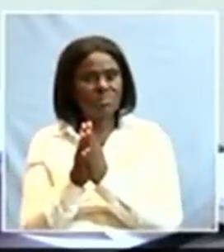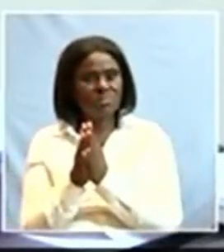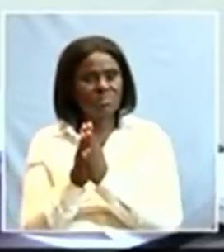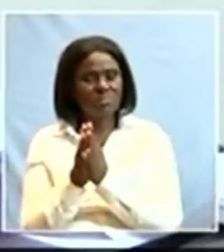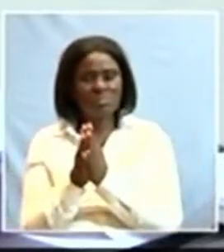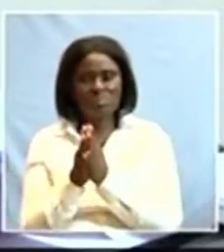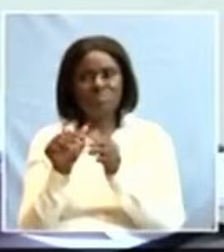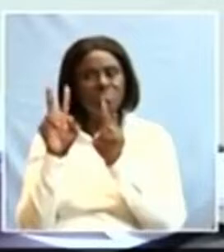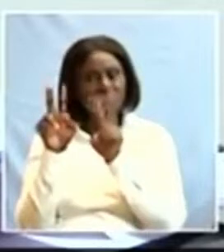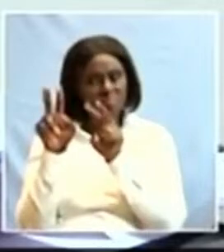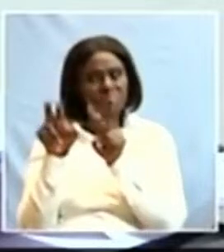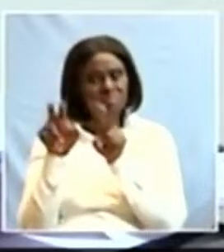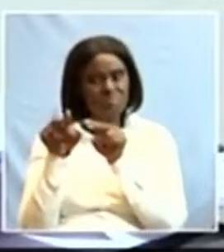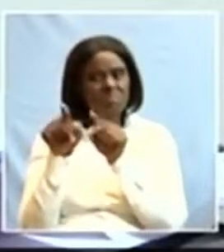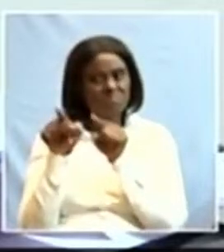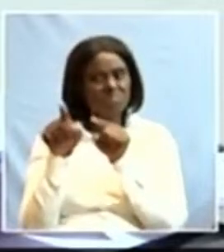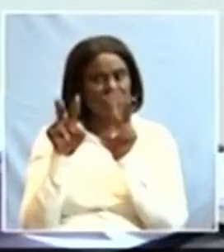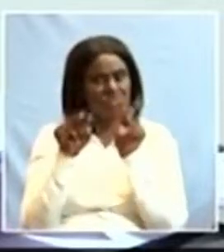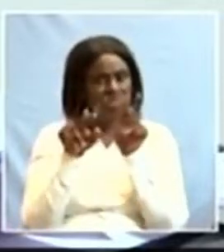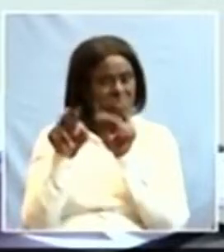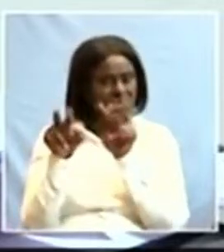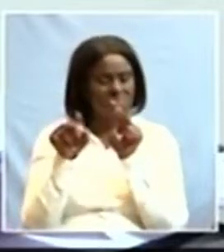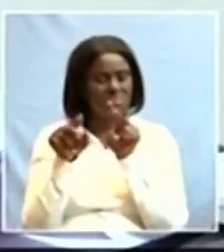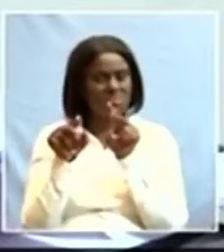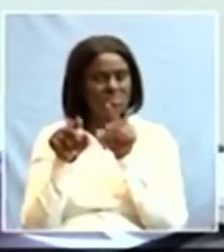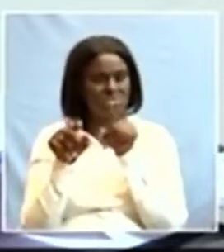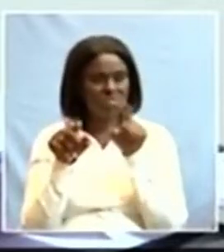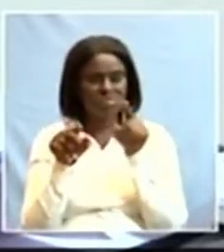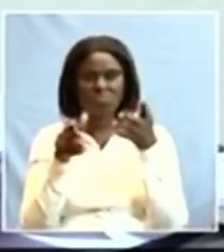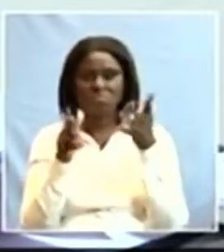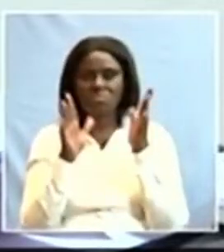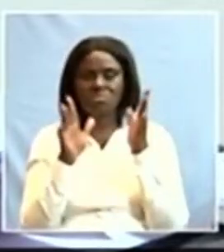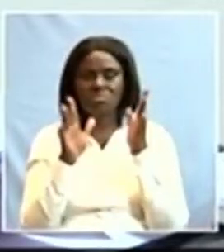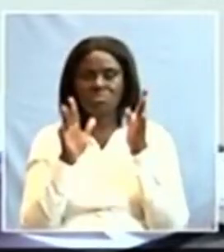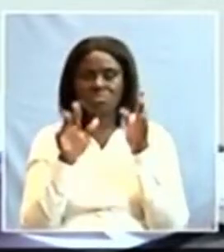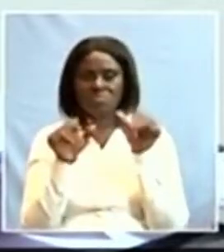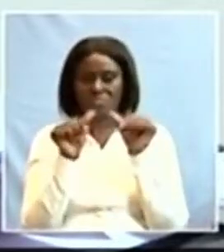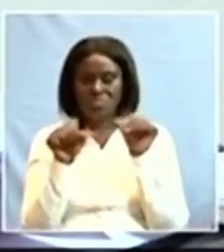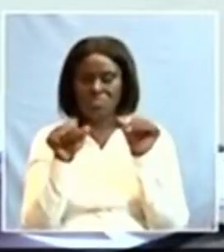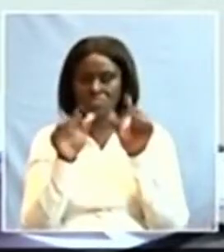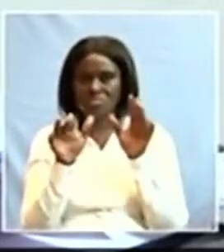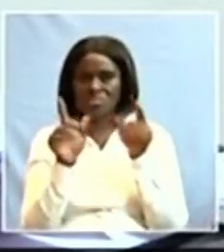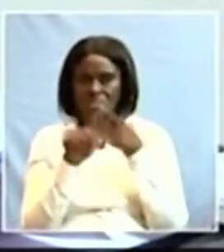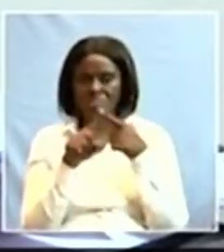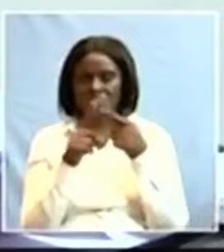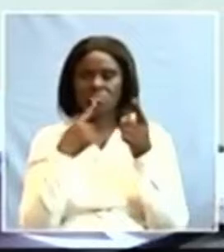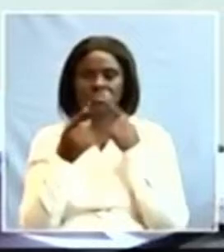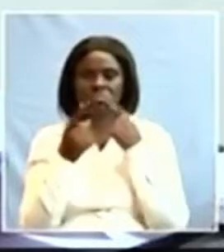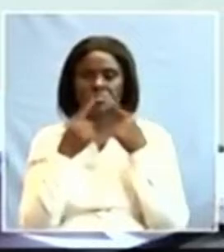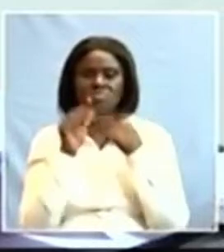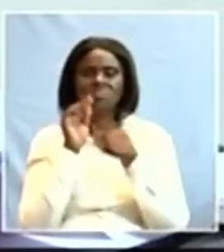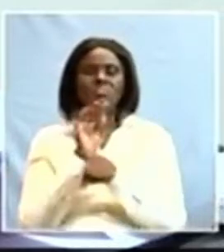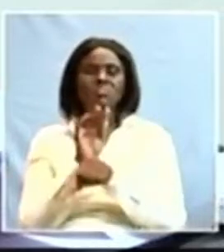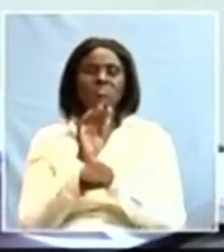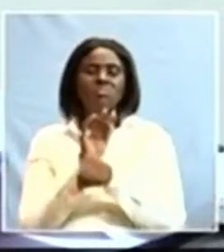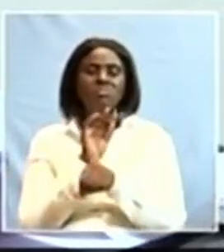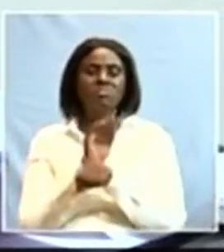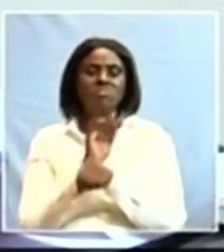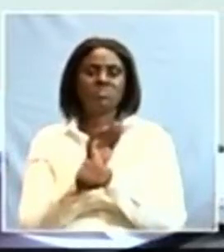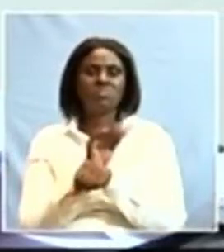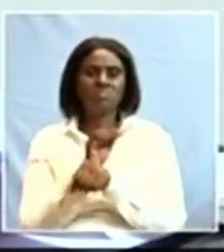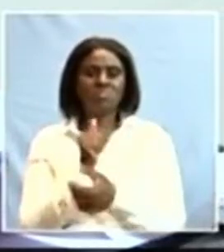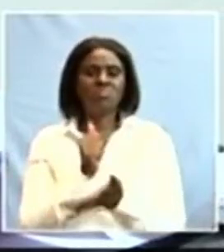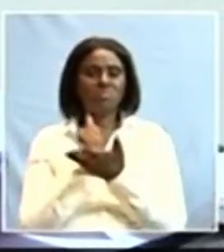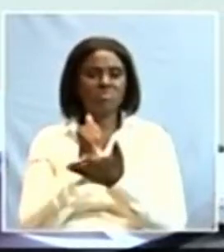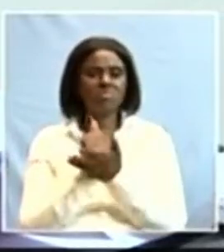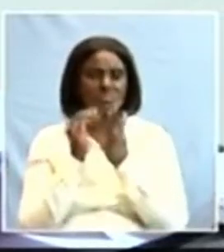I observe a lot here. Let's allow the auditor to make a comment. The